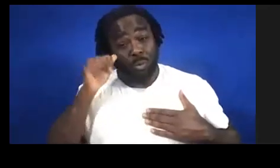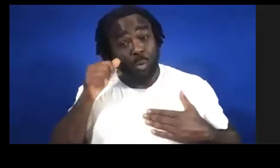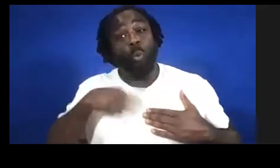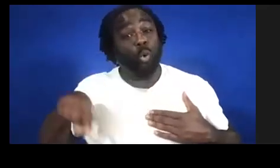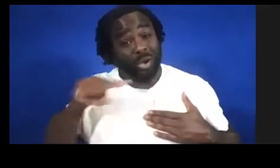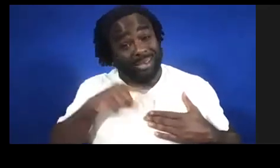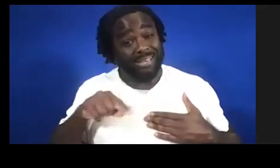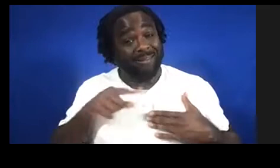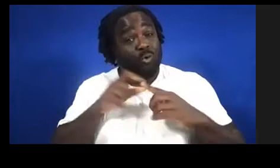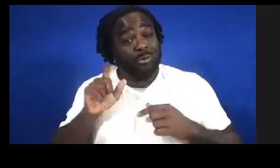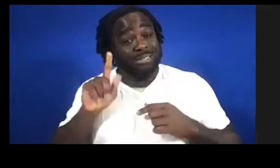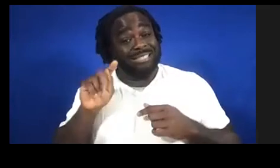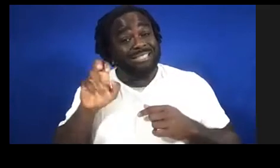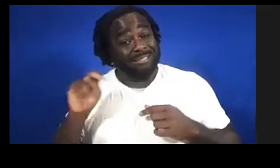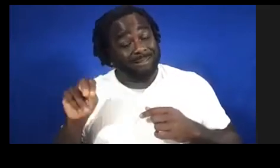right?